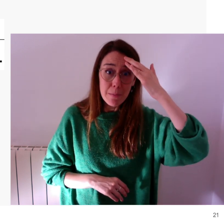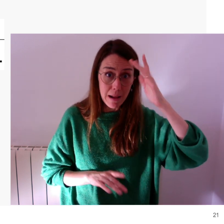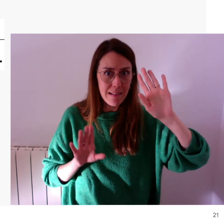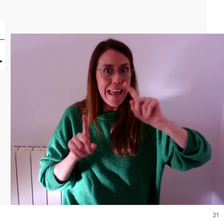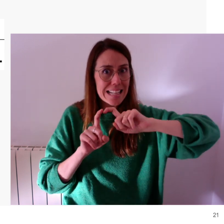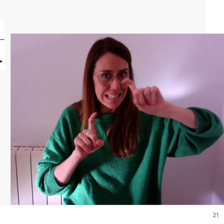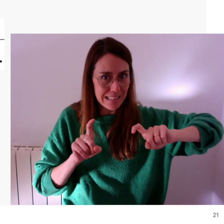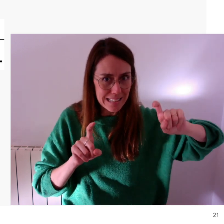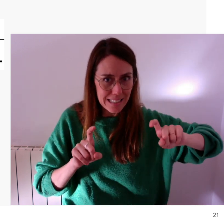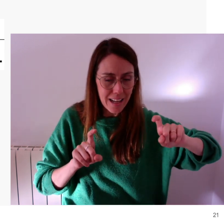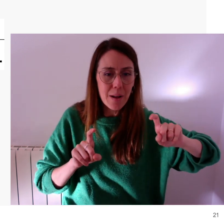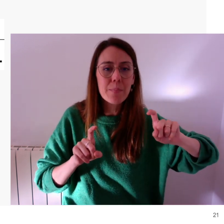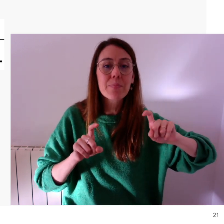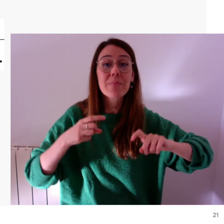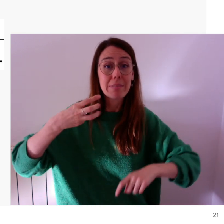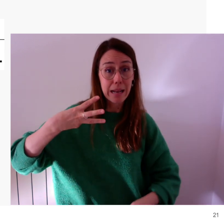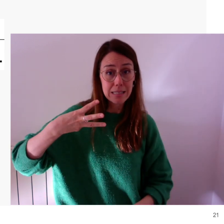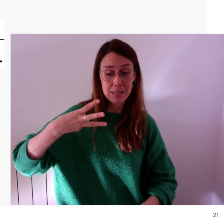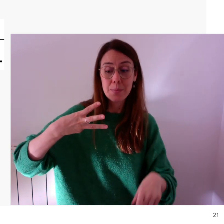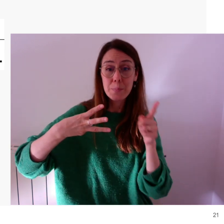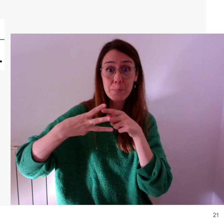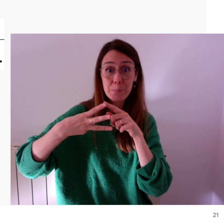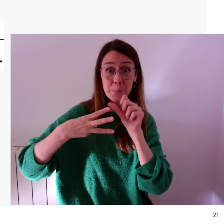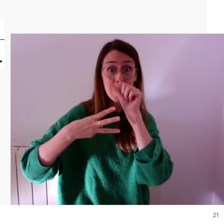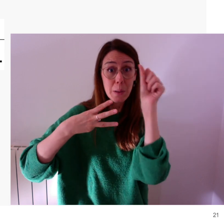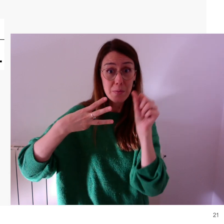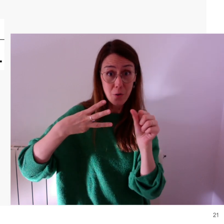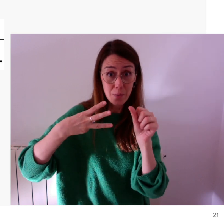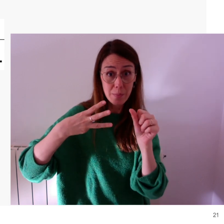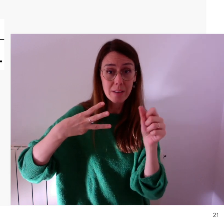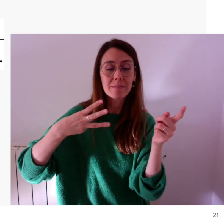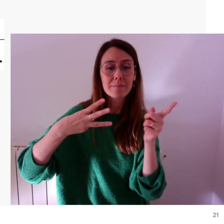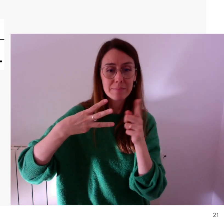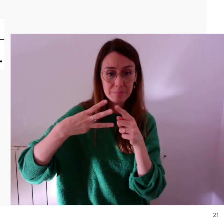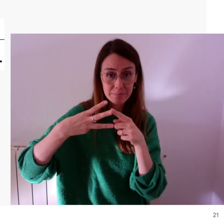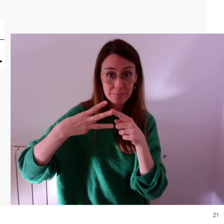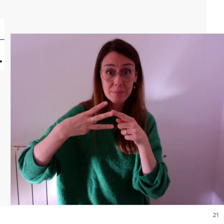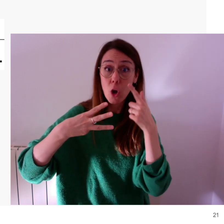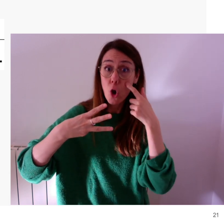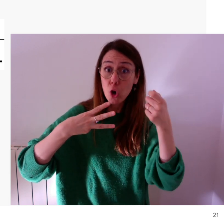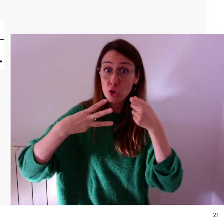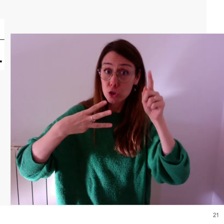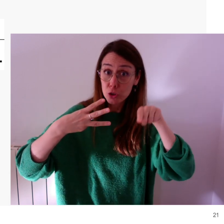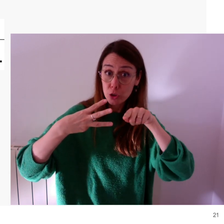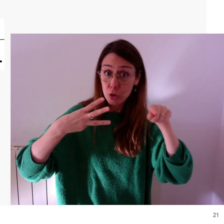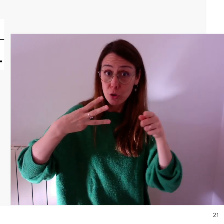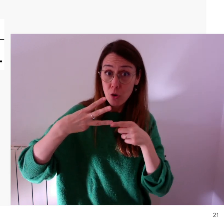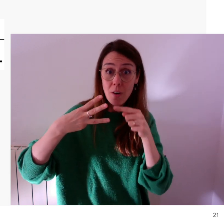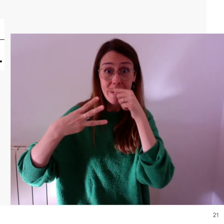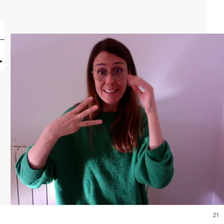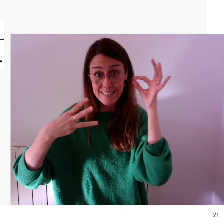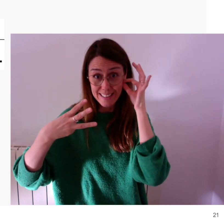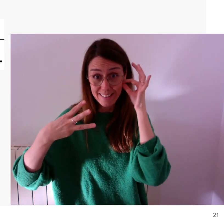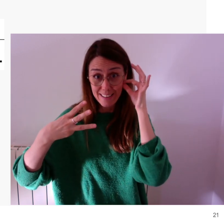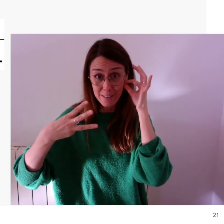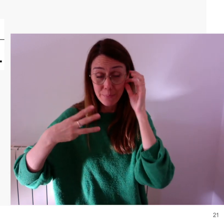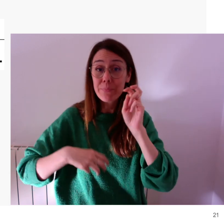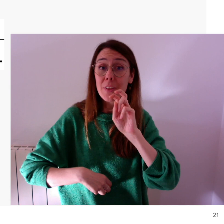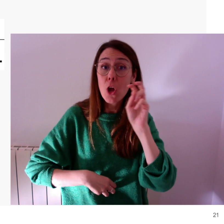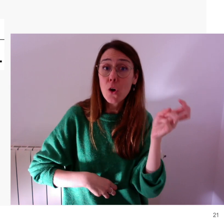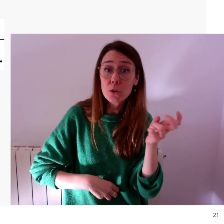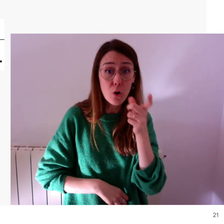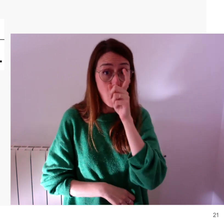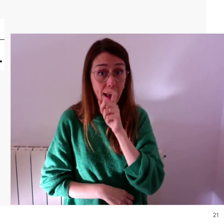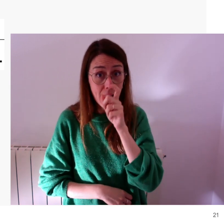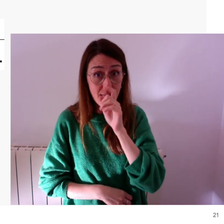influenced the choice between these two end shape were manner, controlled,